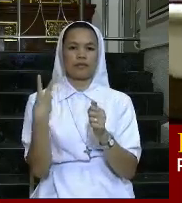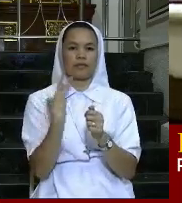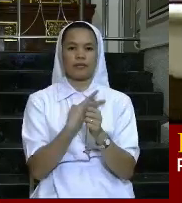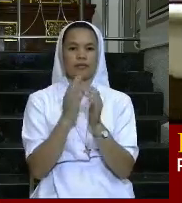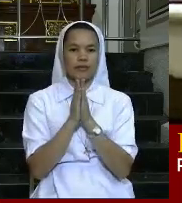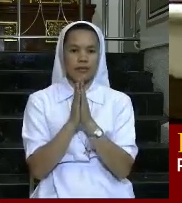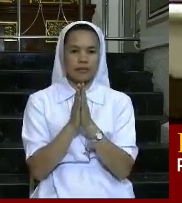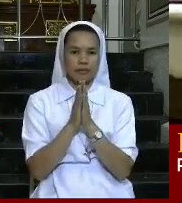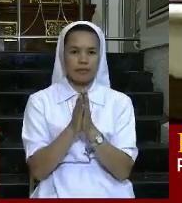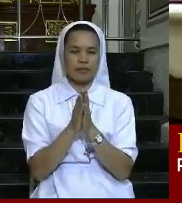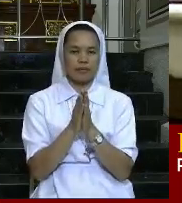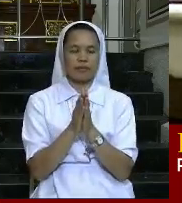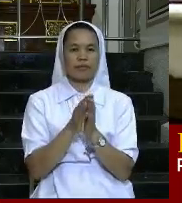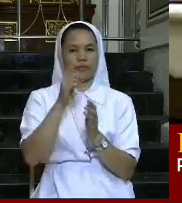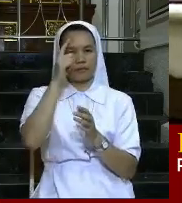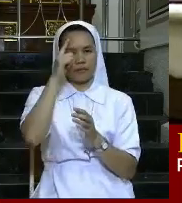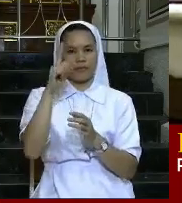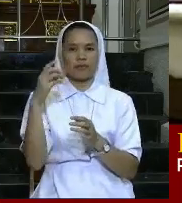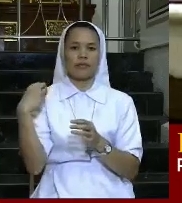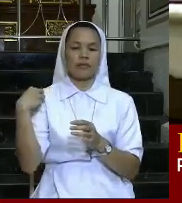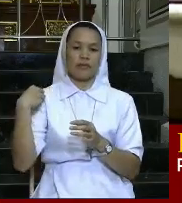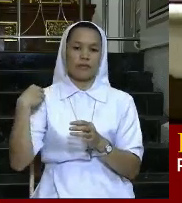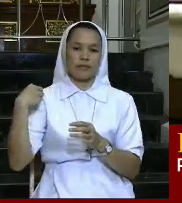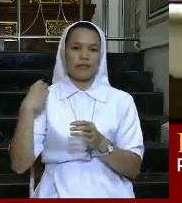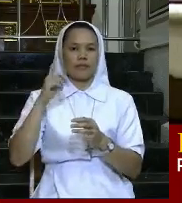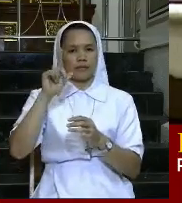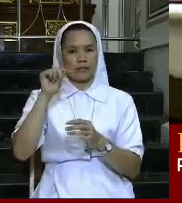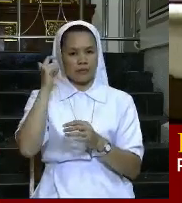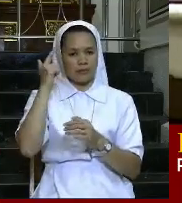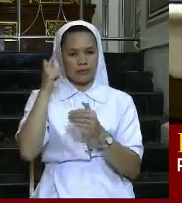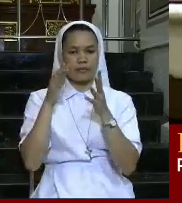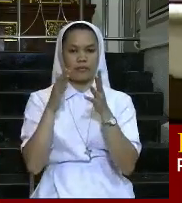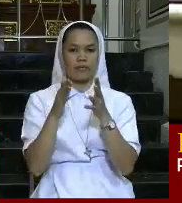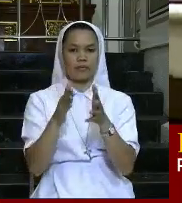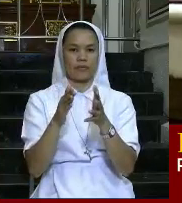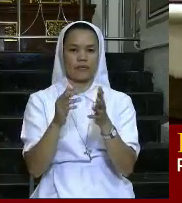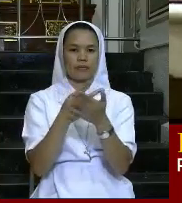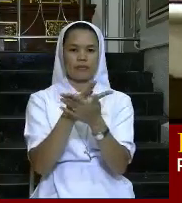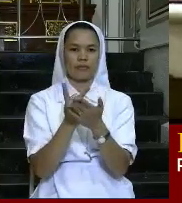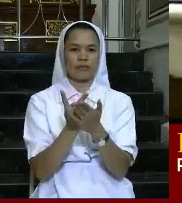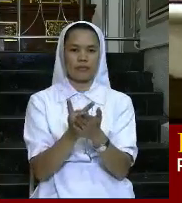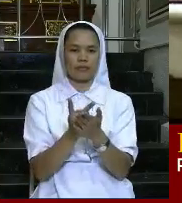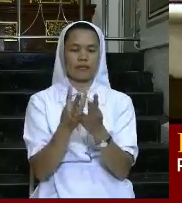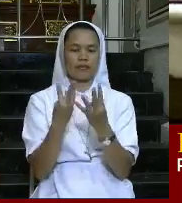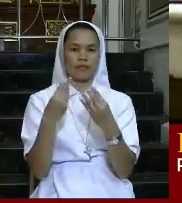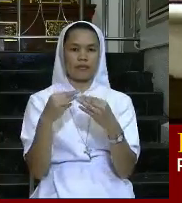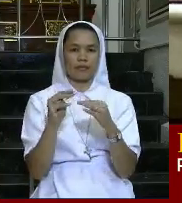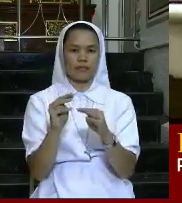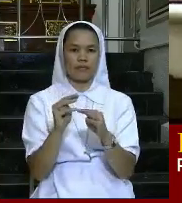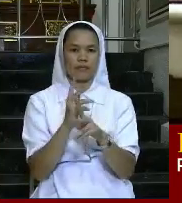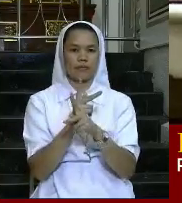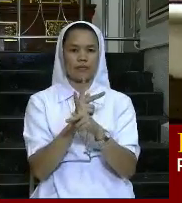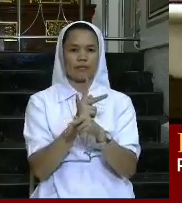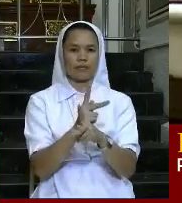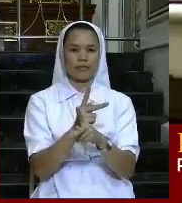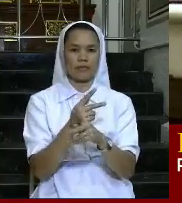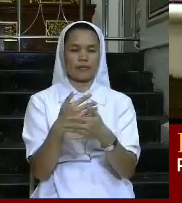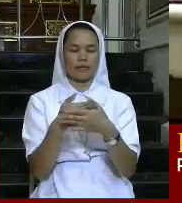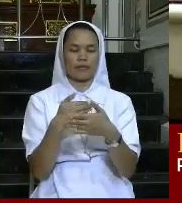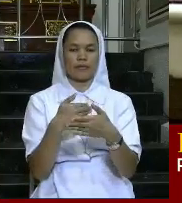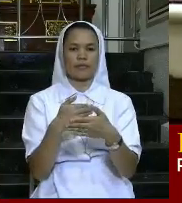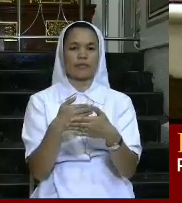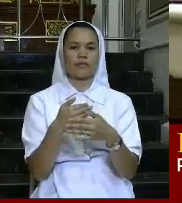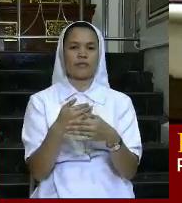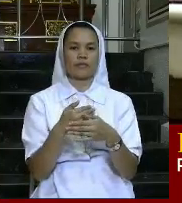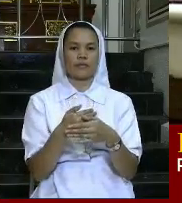the LGU officials that in their hard work they may safeguard the order